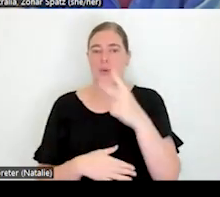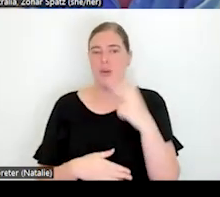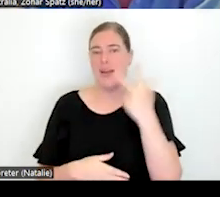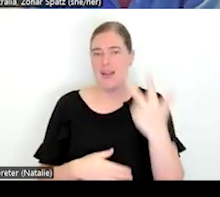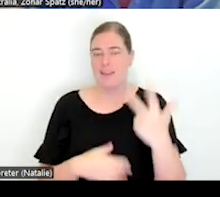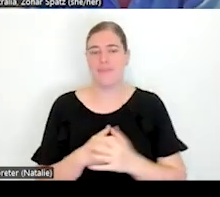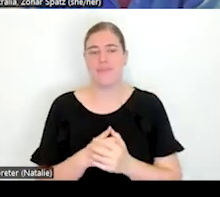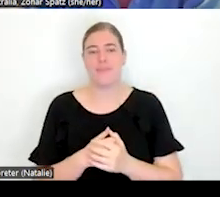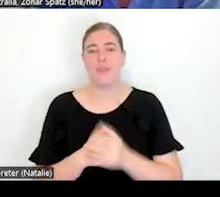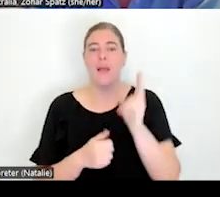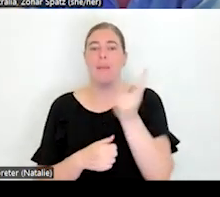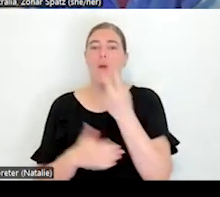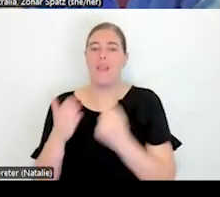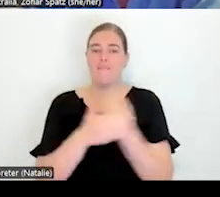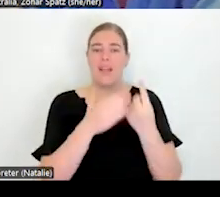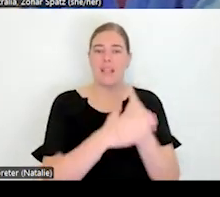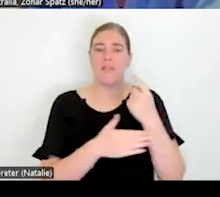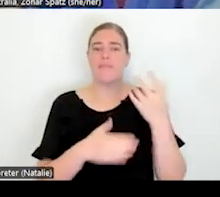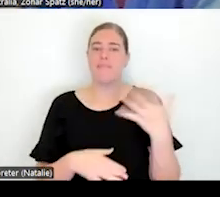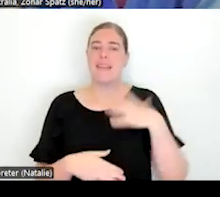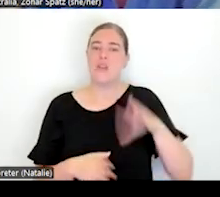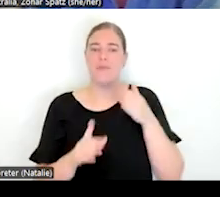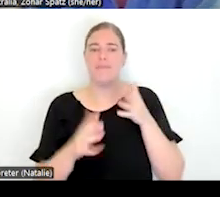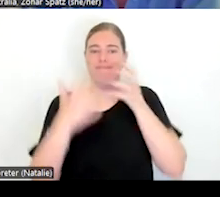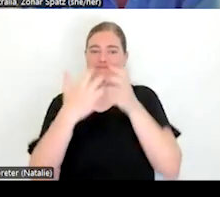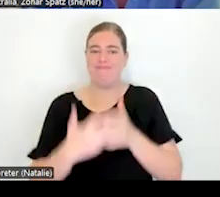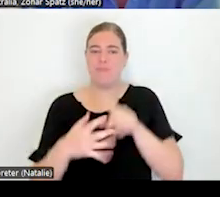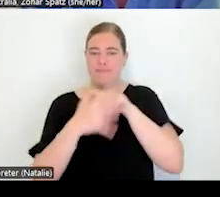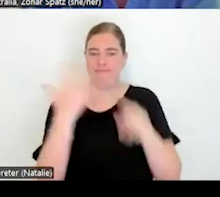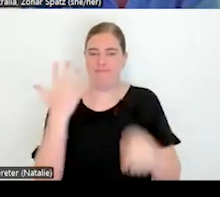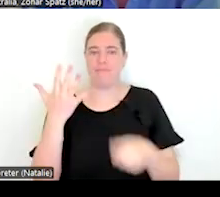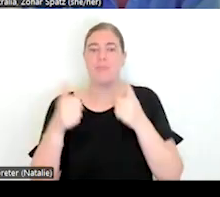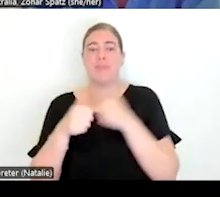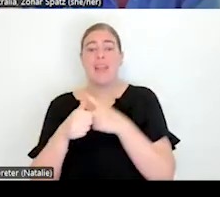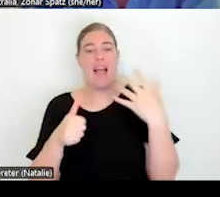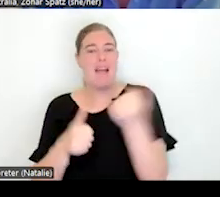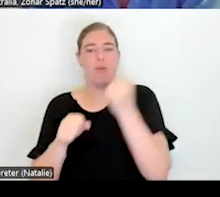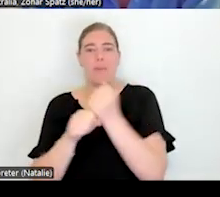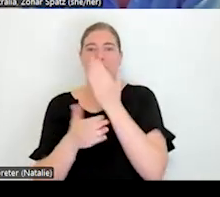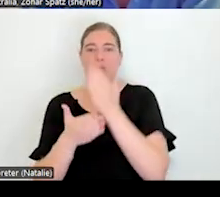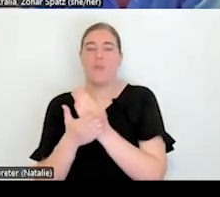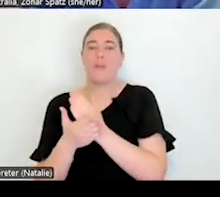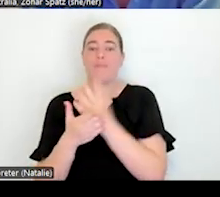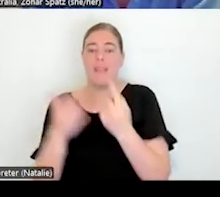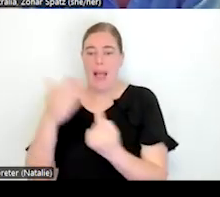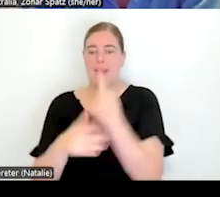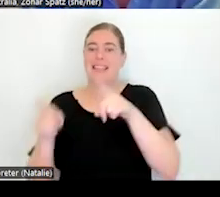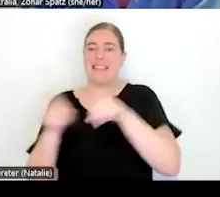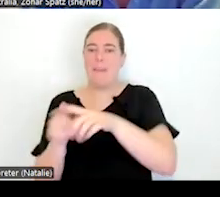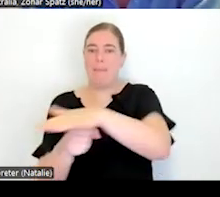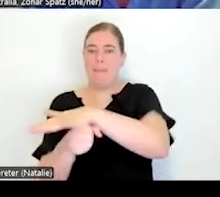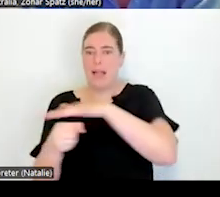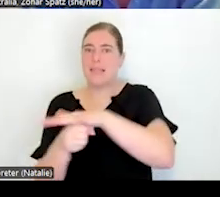events will consider the following parameters. They must take place in the same location, city or town, over the